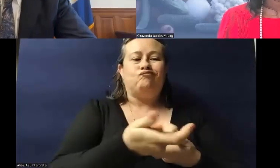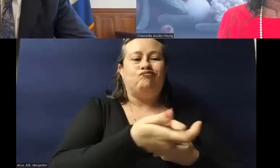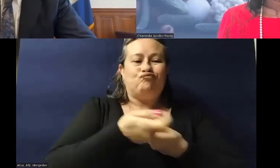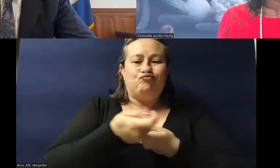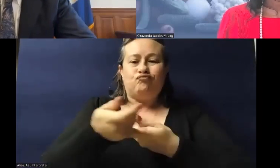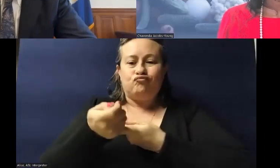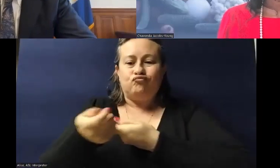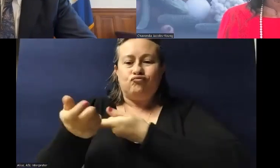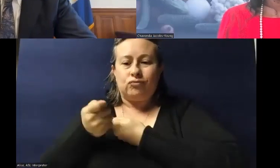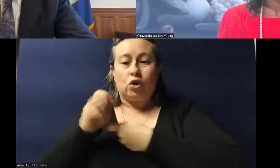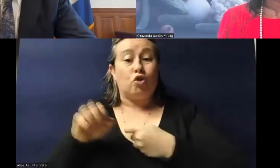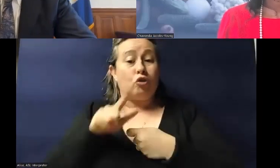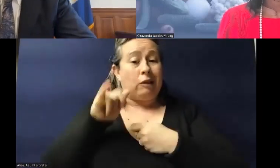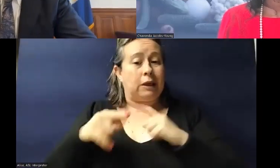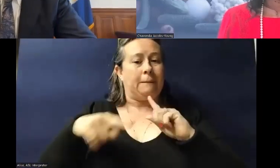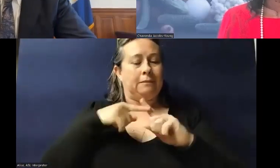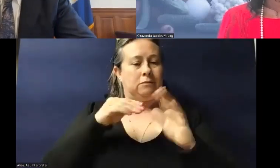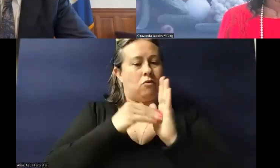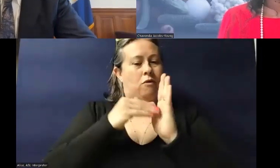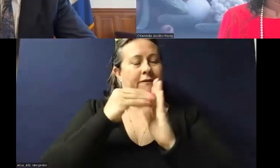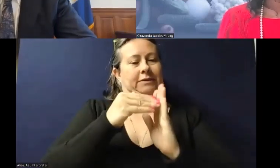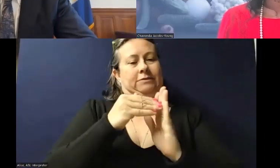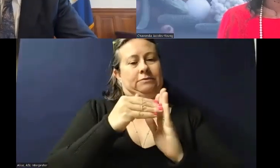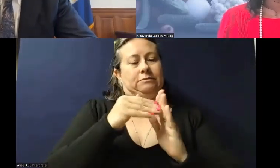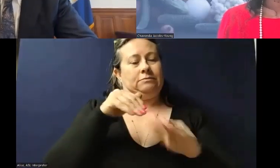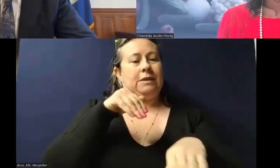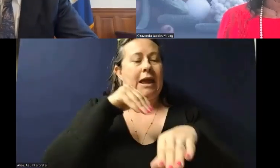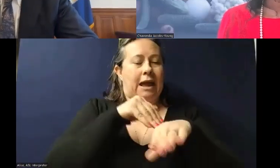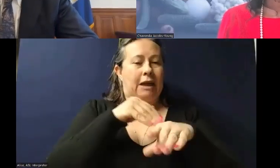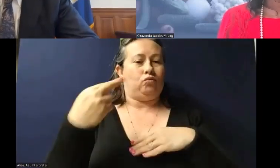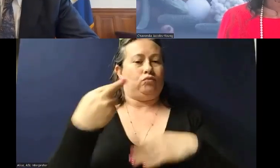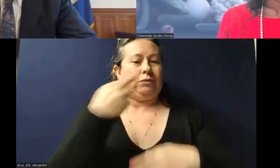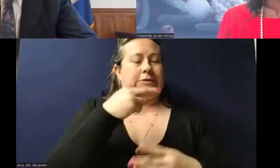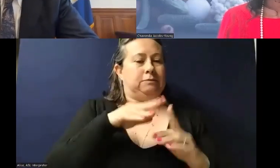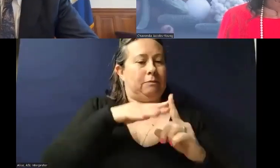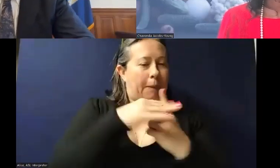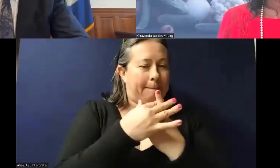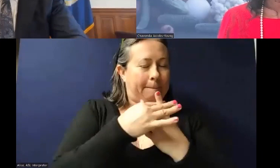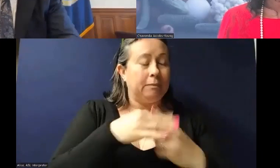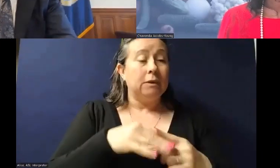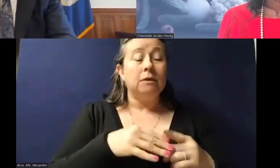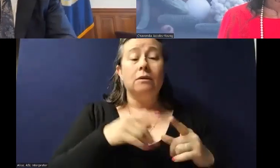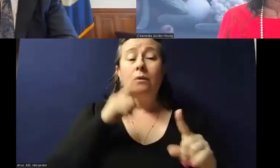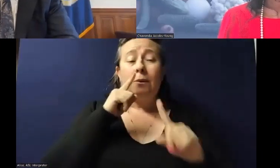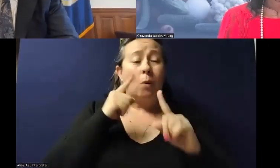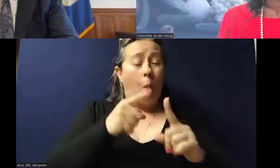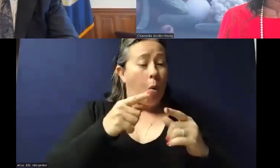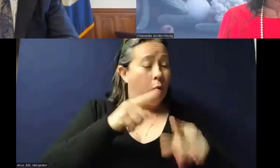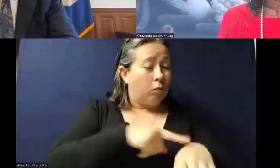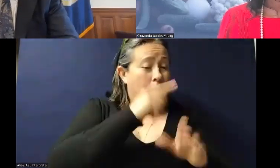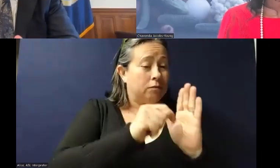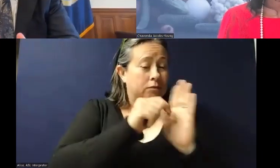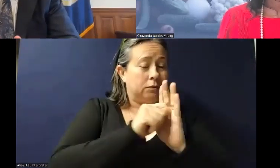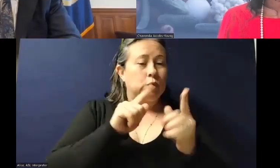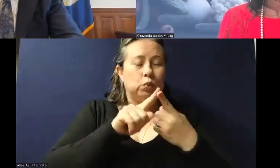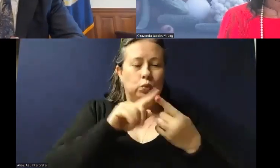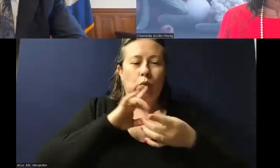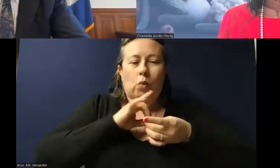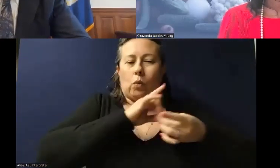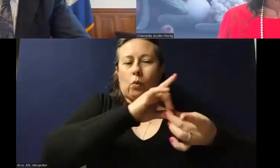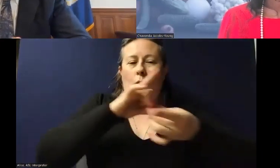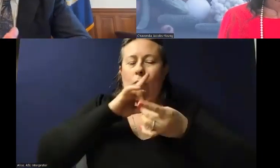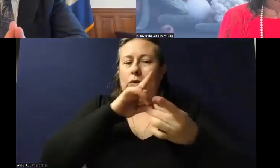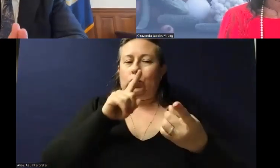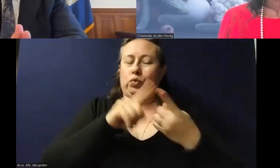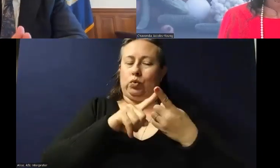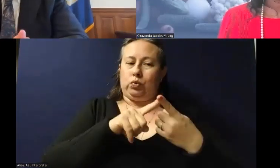early and often at-risk populations. The goal, obviously, over the long haul is to coordinate all of this in an effort